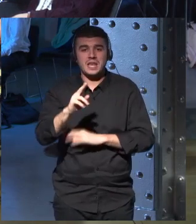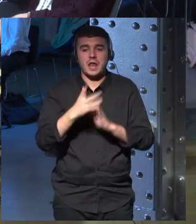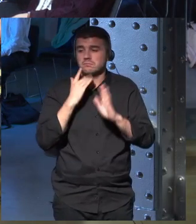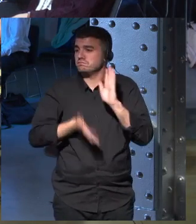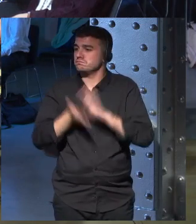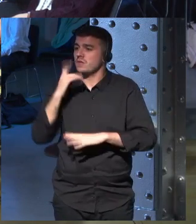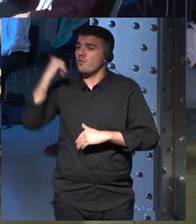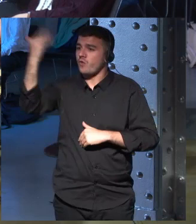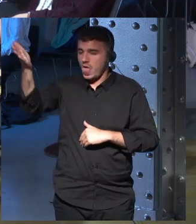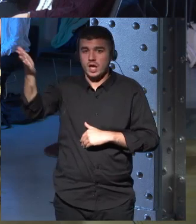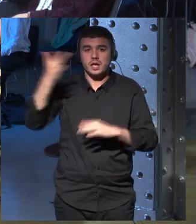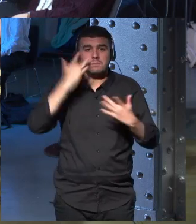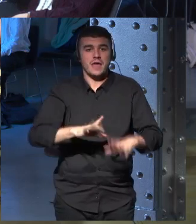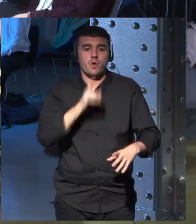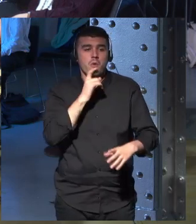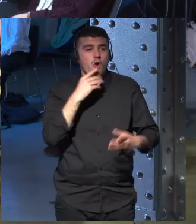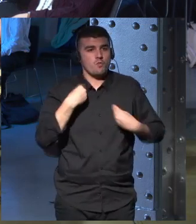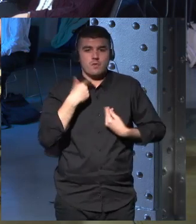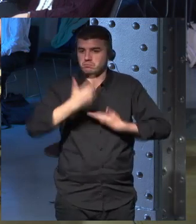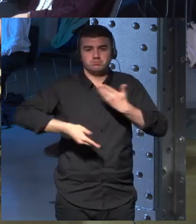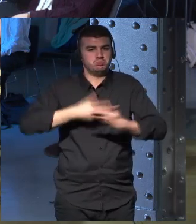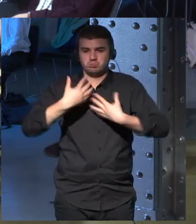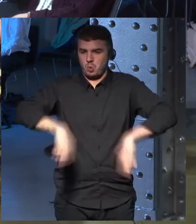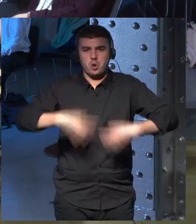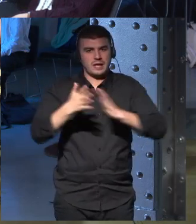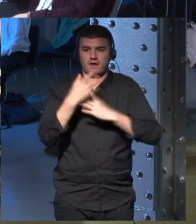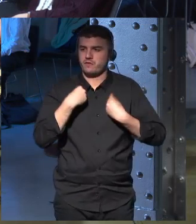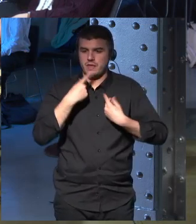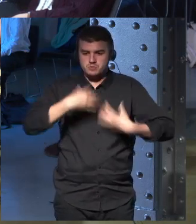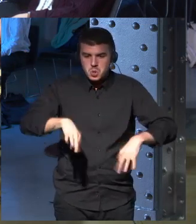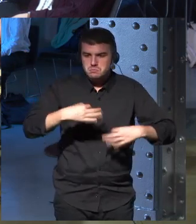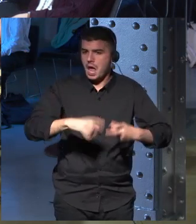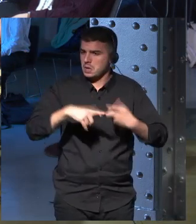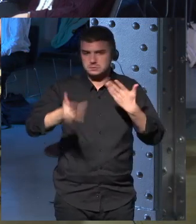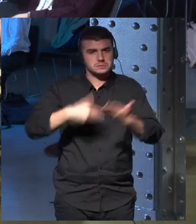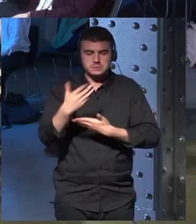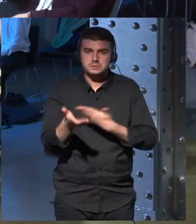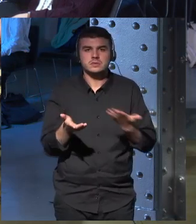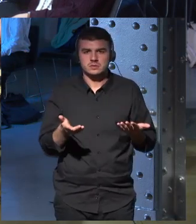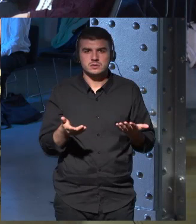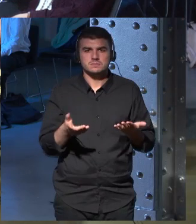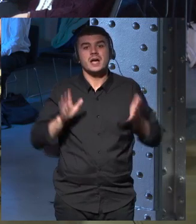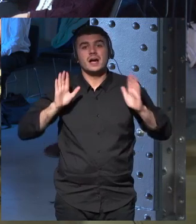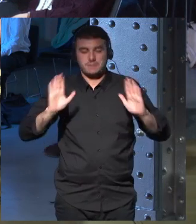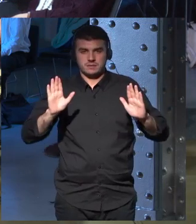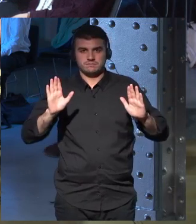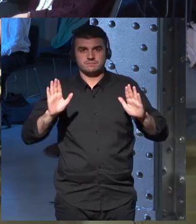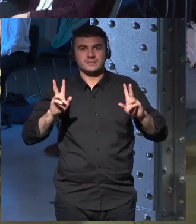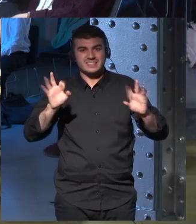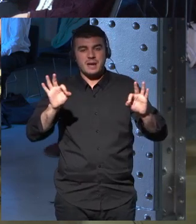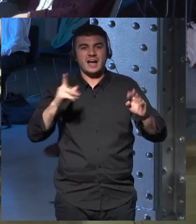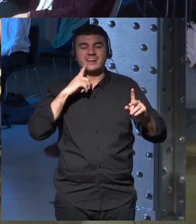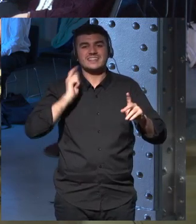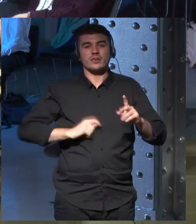to be leading perfectly ordinary lives there. Now, the orthodox theory of repression would say